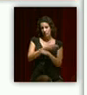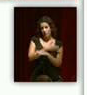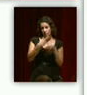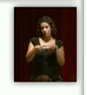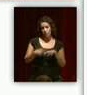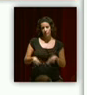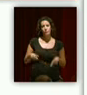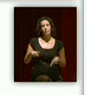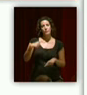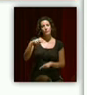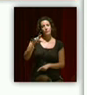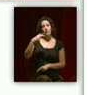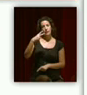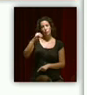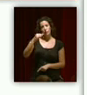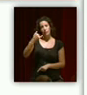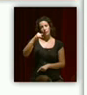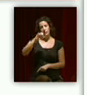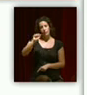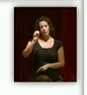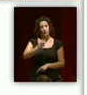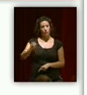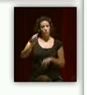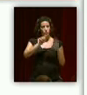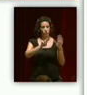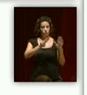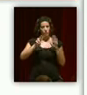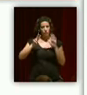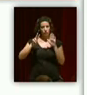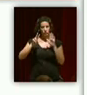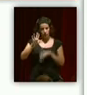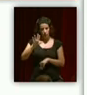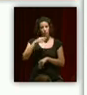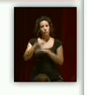existed for many years. Already in the year